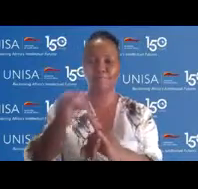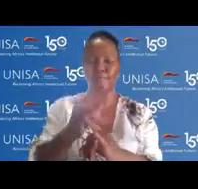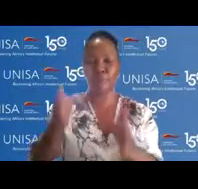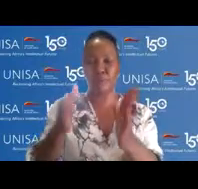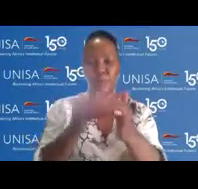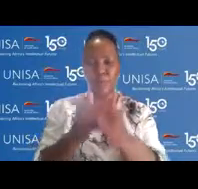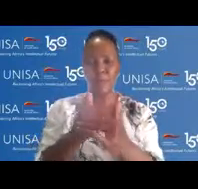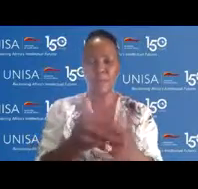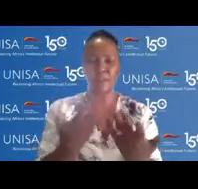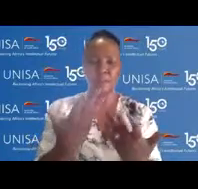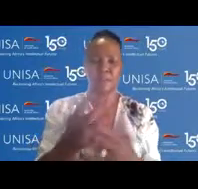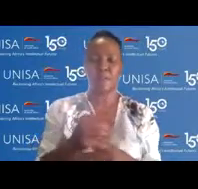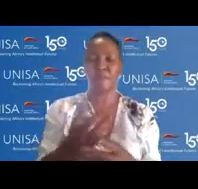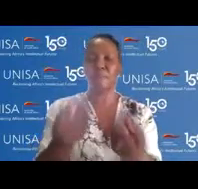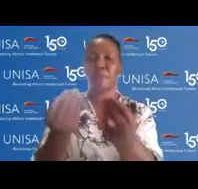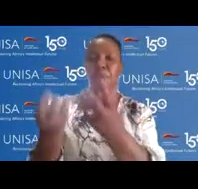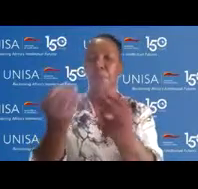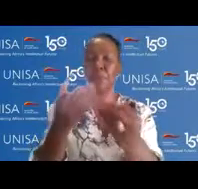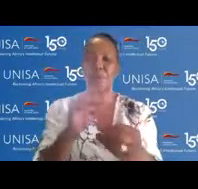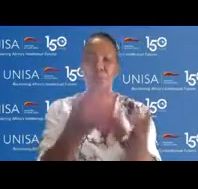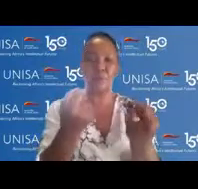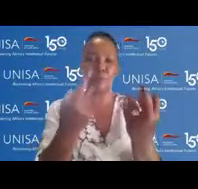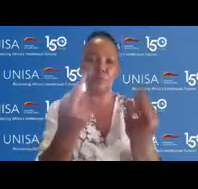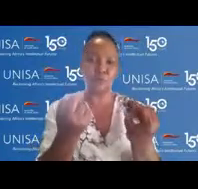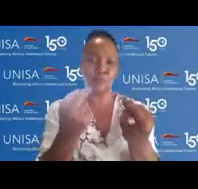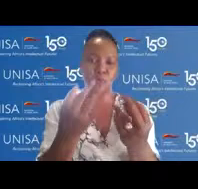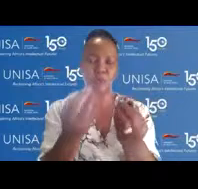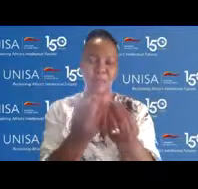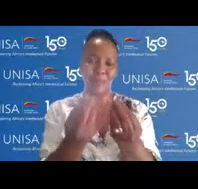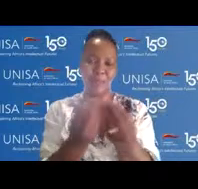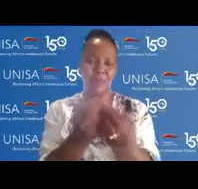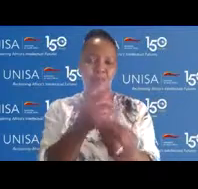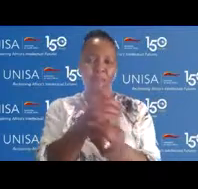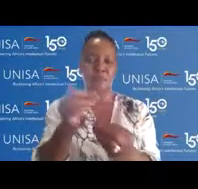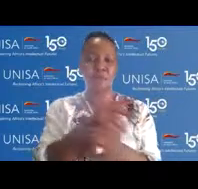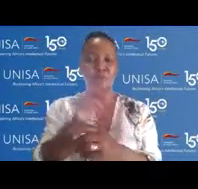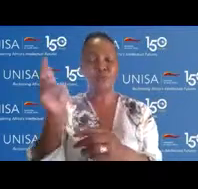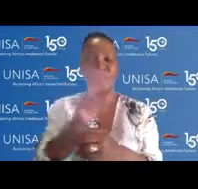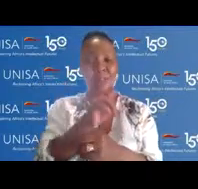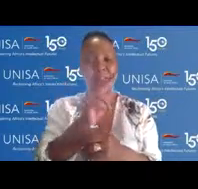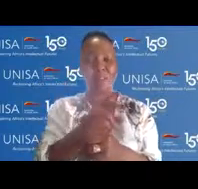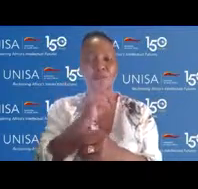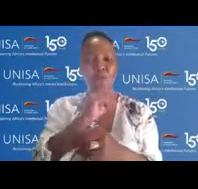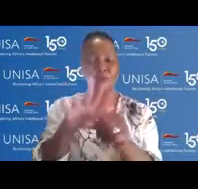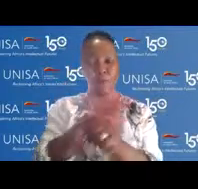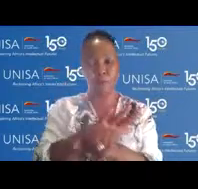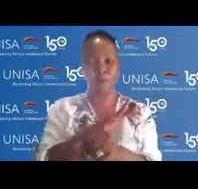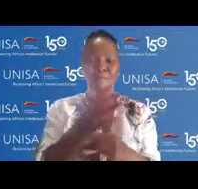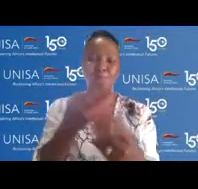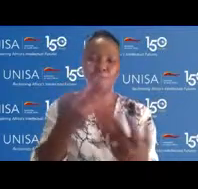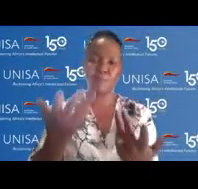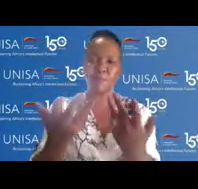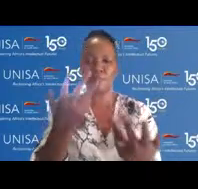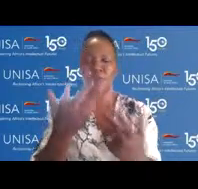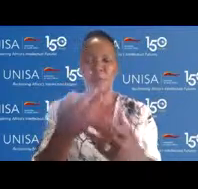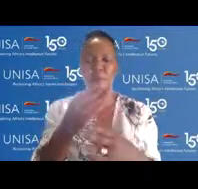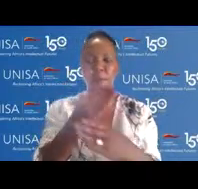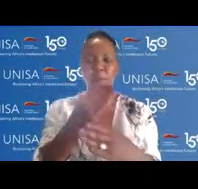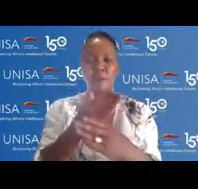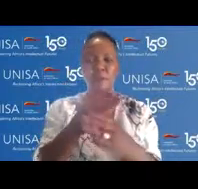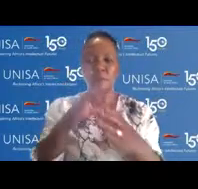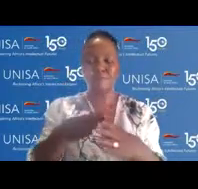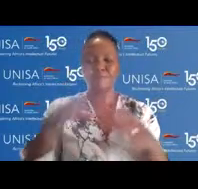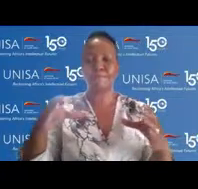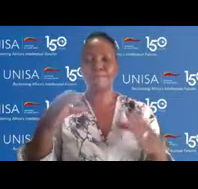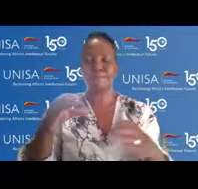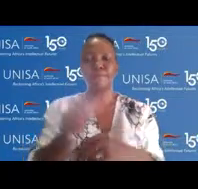you found this is a new feature for you that you actually found very useful in terms of maximizing your mobile phone. So please do